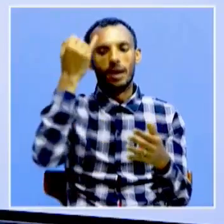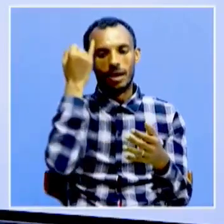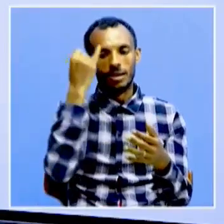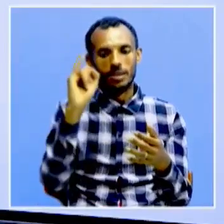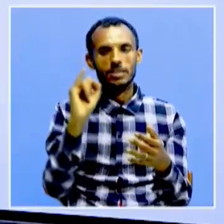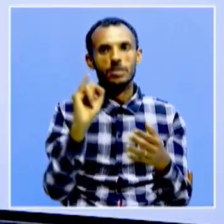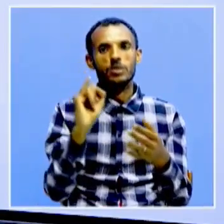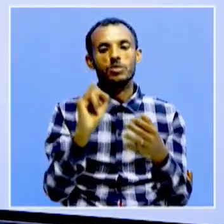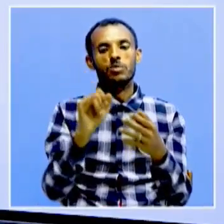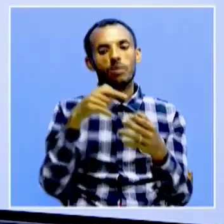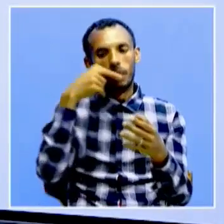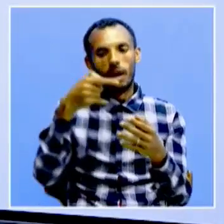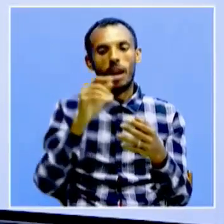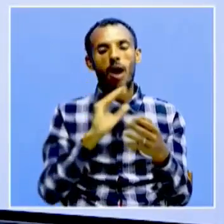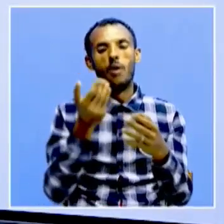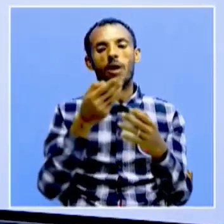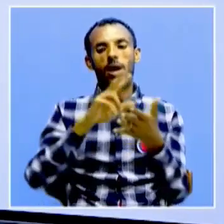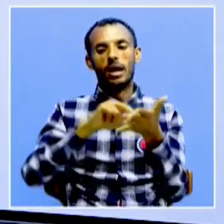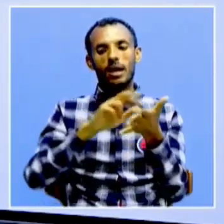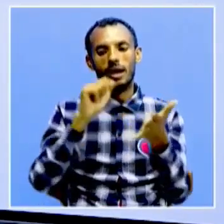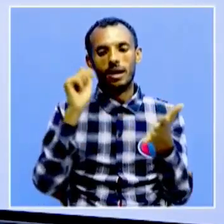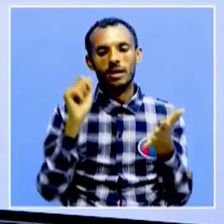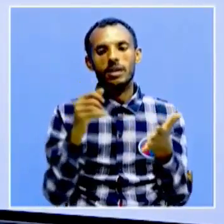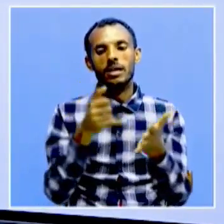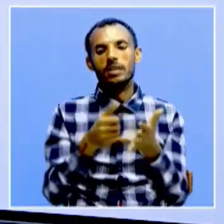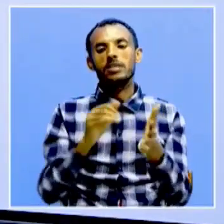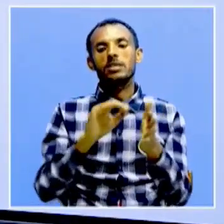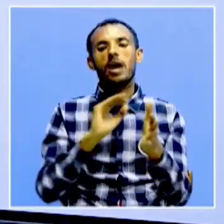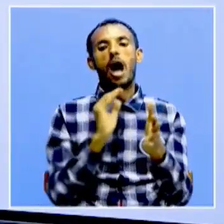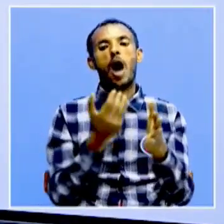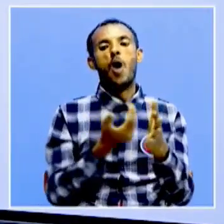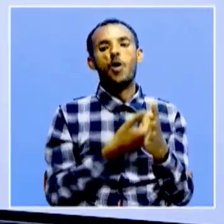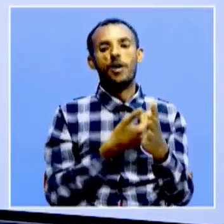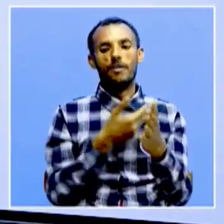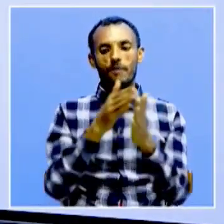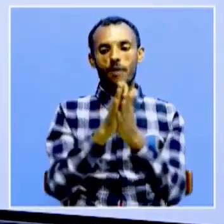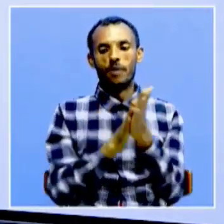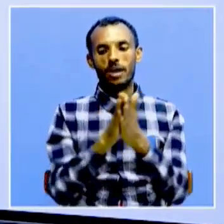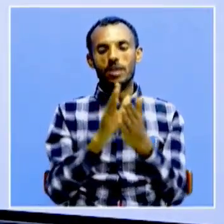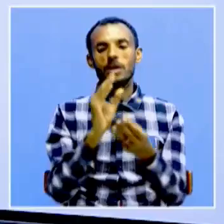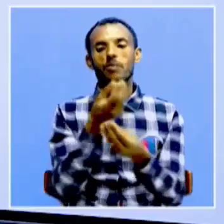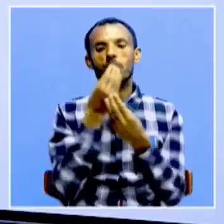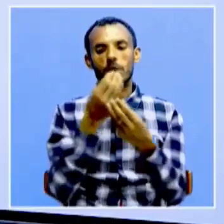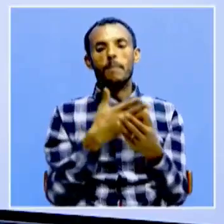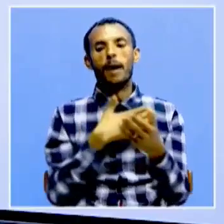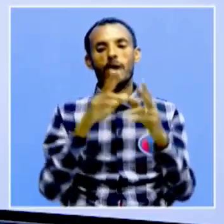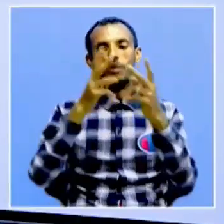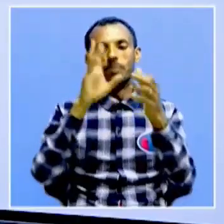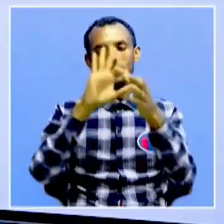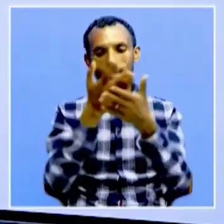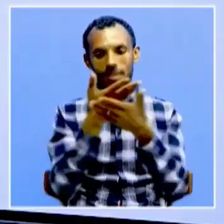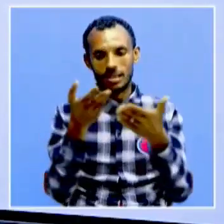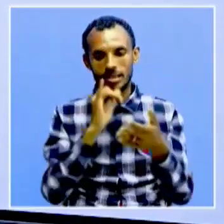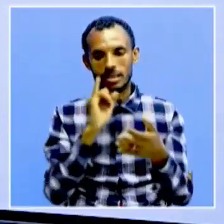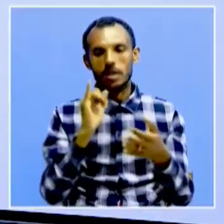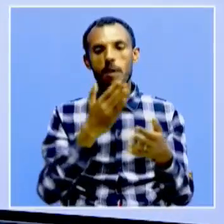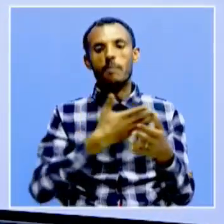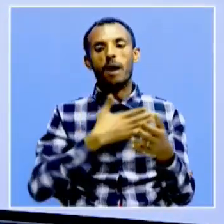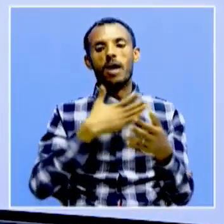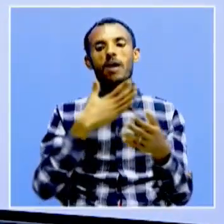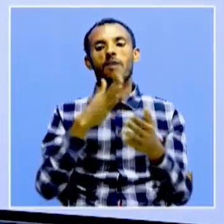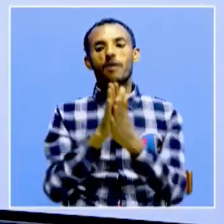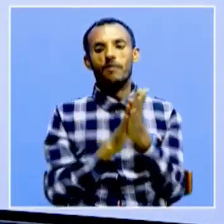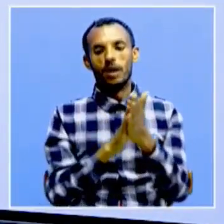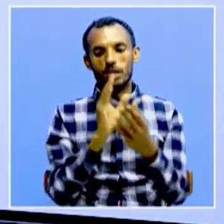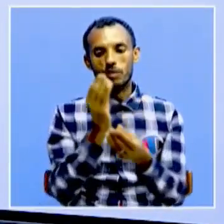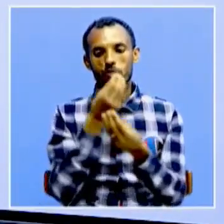our readers? Yes, it is what? Our favorite food. So my topic sentence here is what? My favorite food is